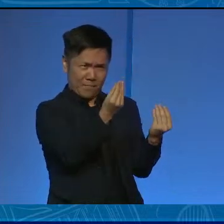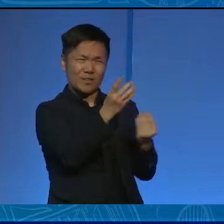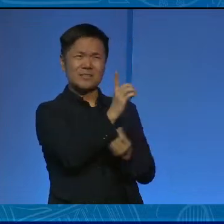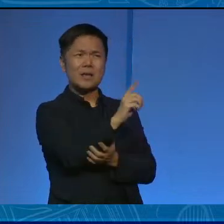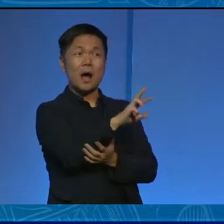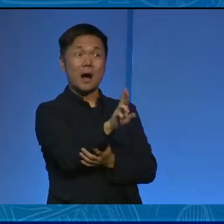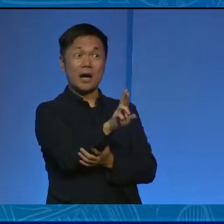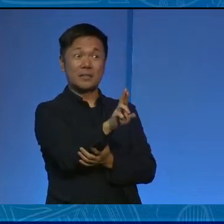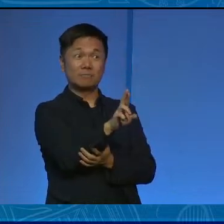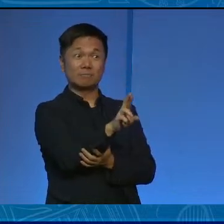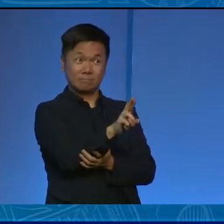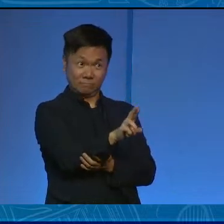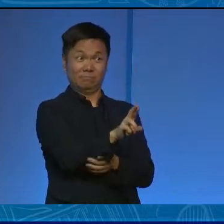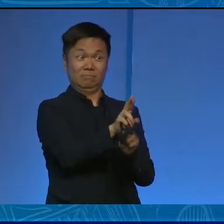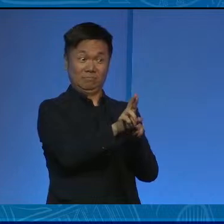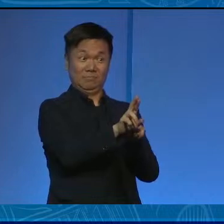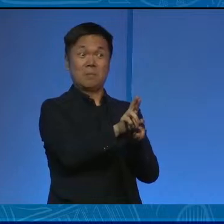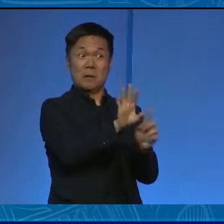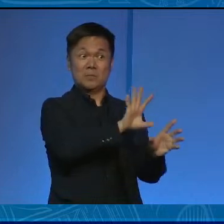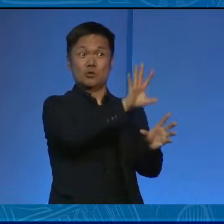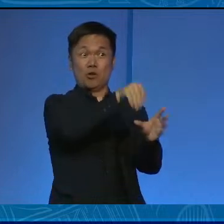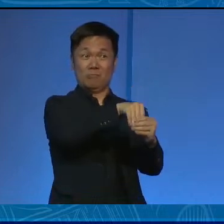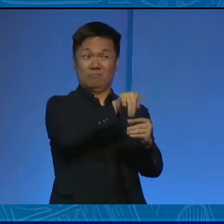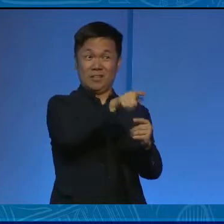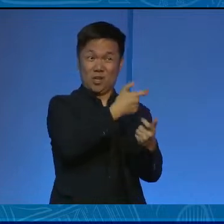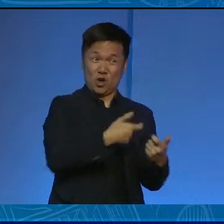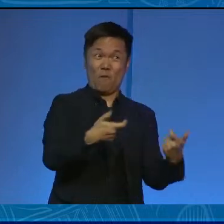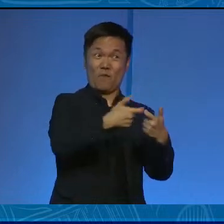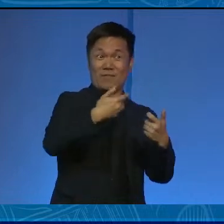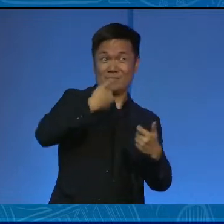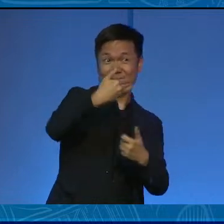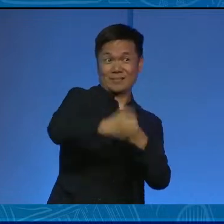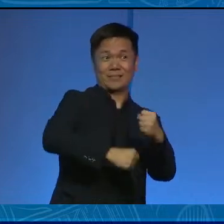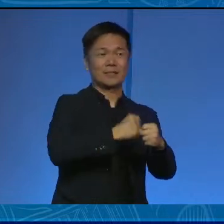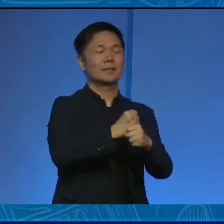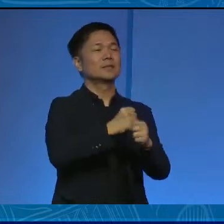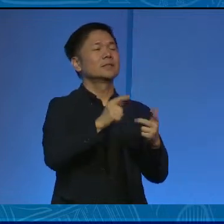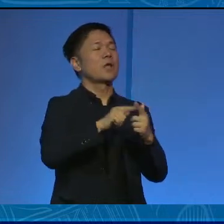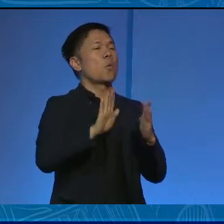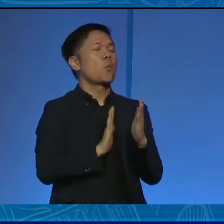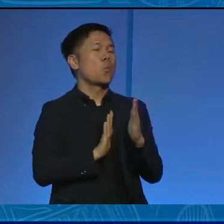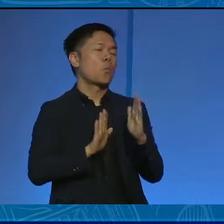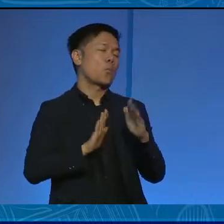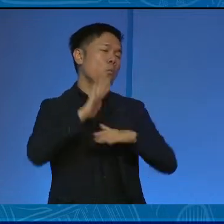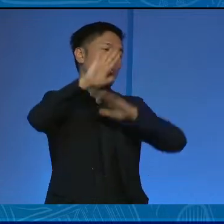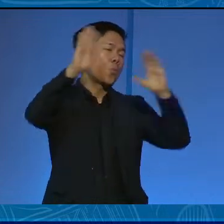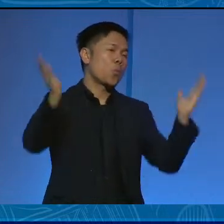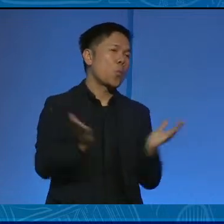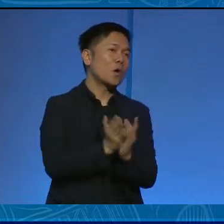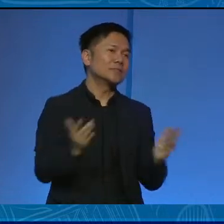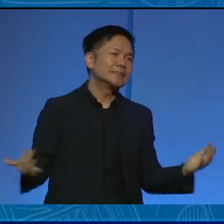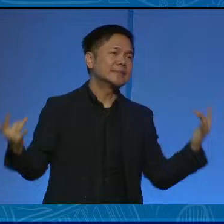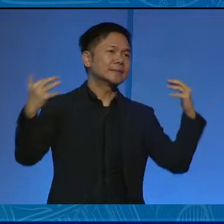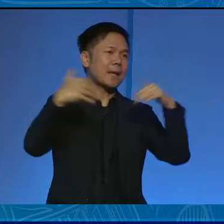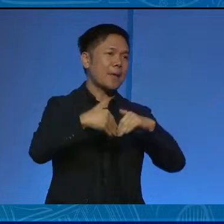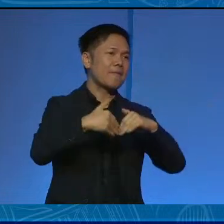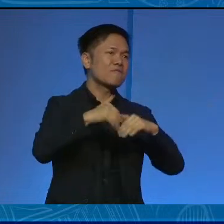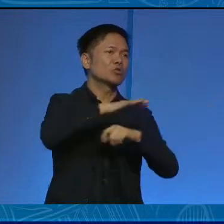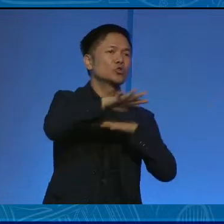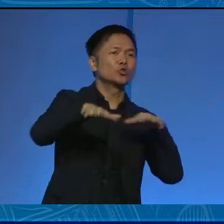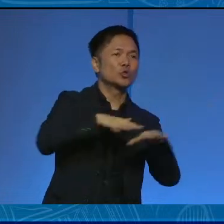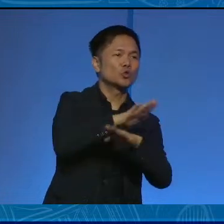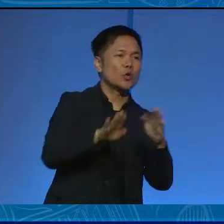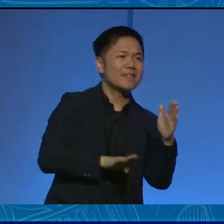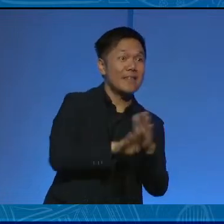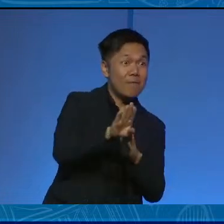reduction is a part of that discussion. The World Summit for Social Development, all the inclusion issues must be embedded